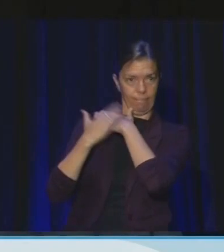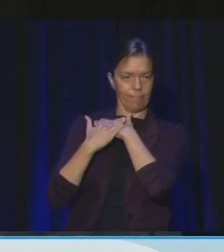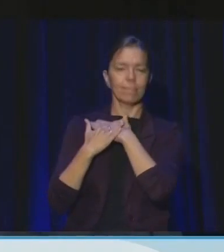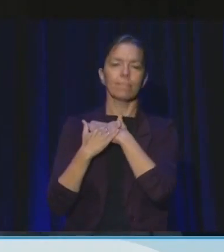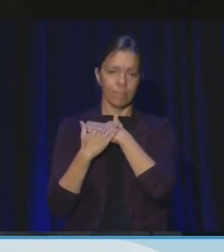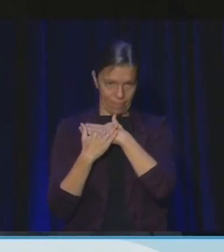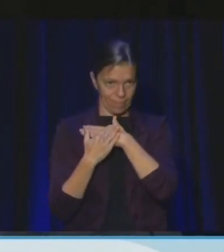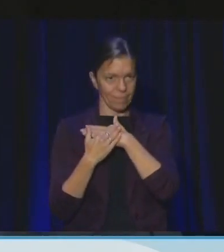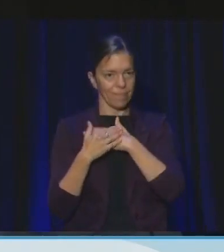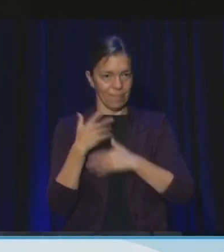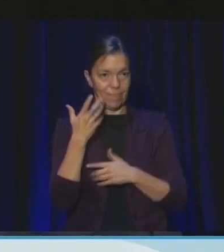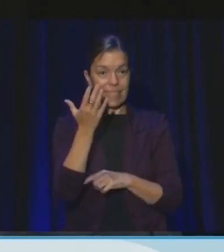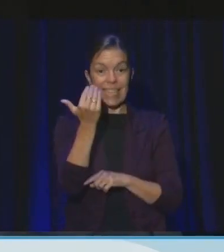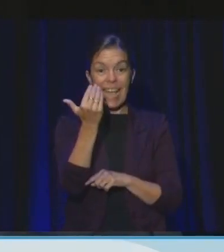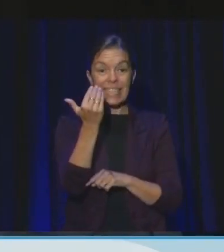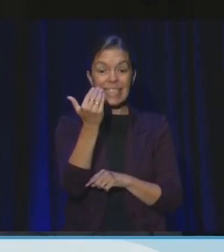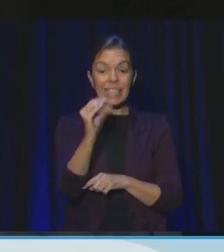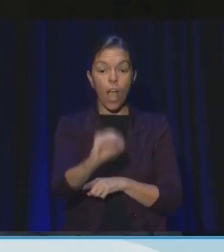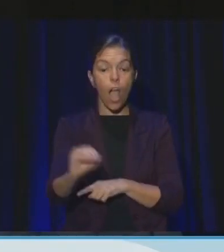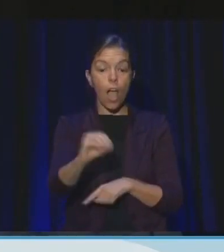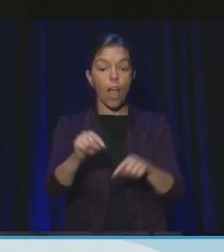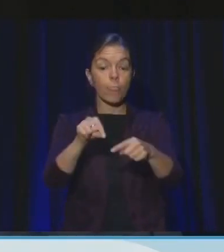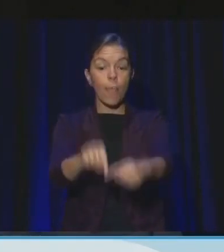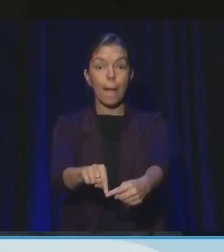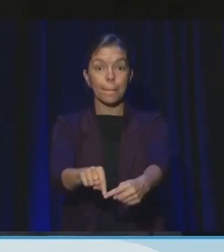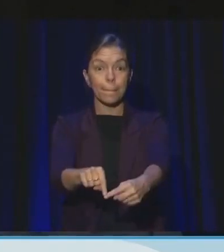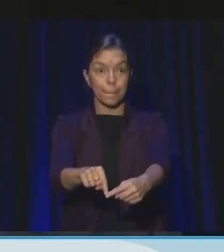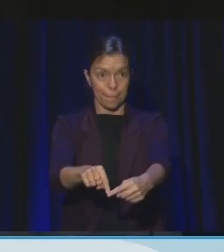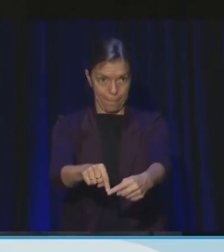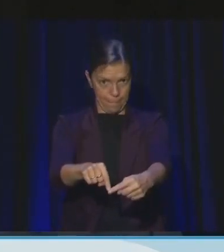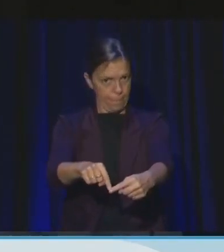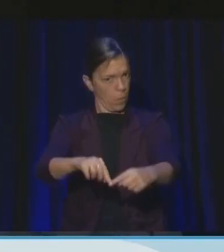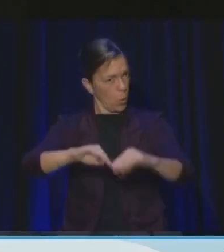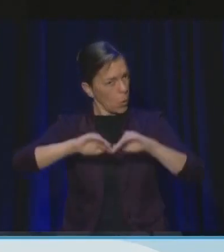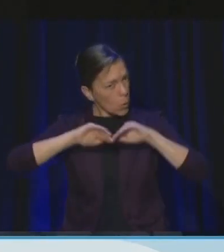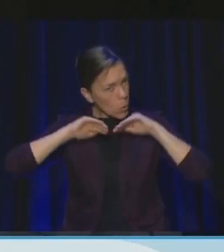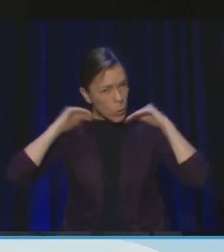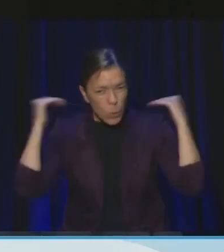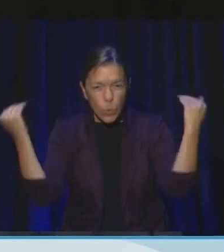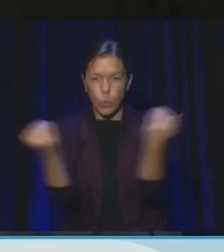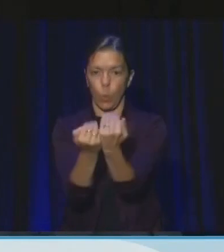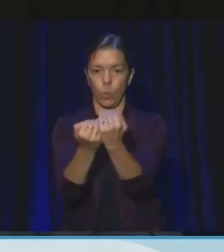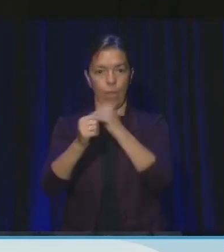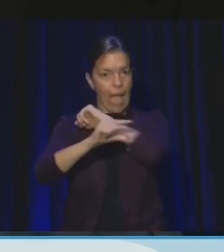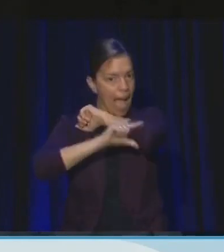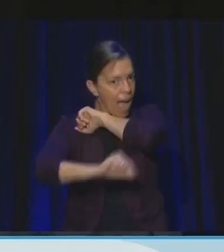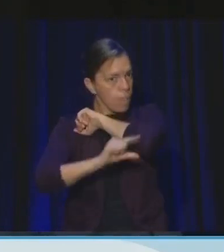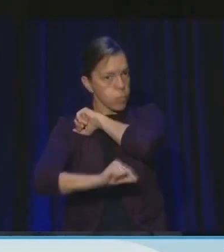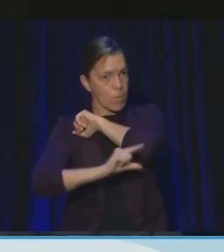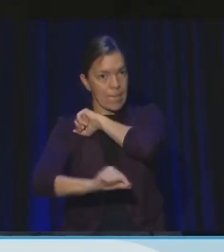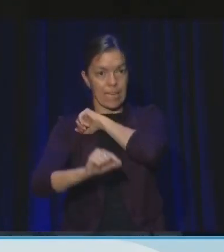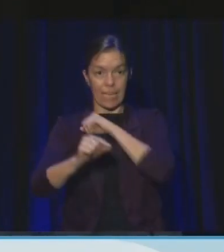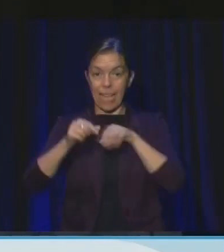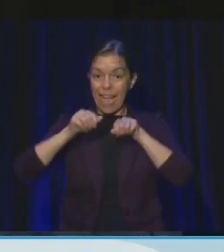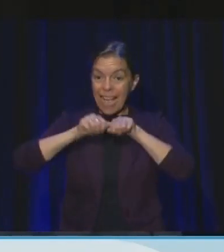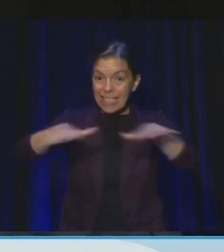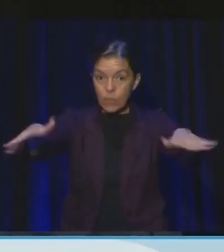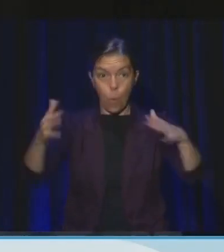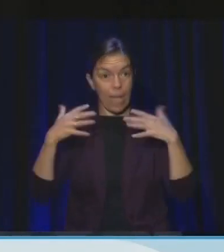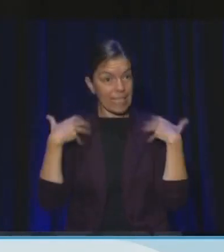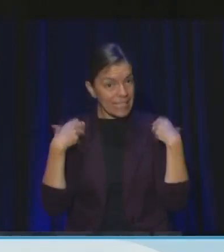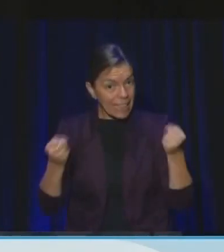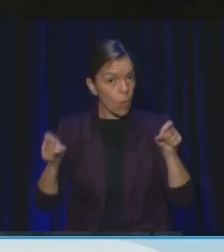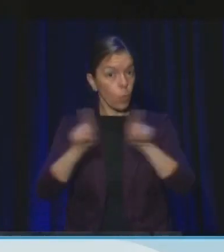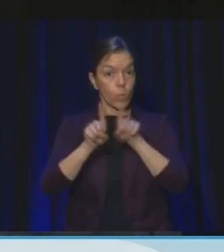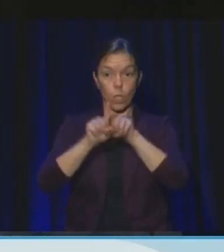October, all the intervenants of the health care and social services must be vaccinated,